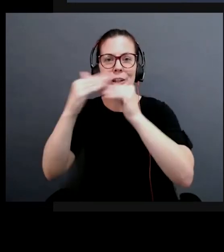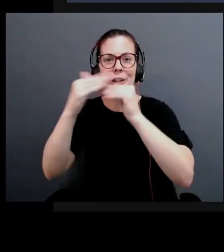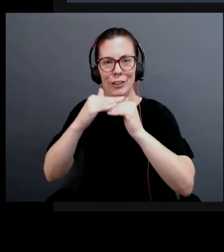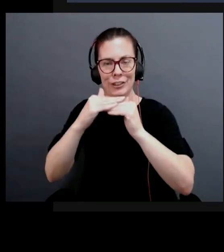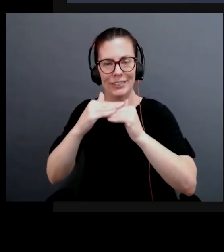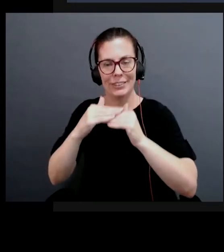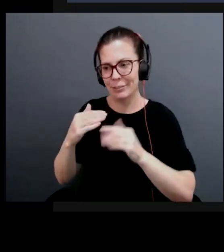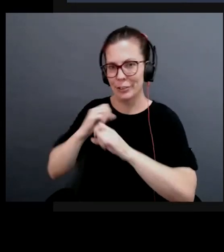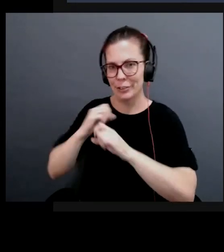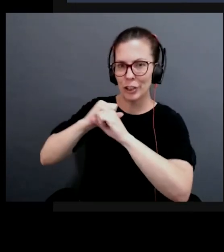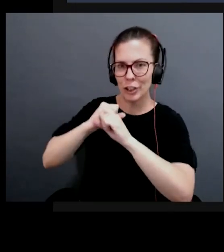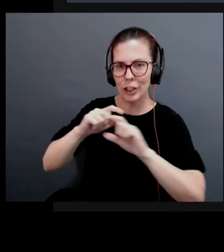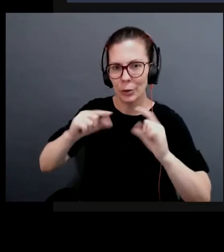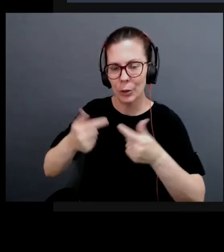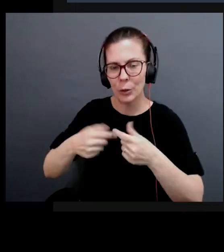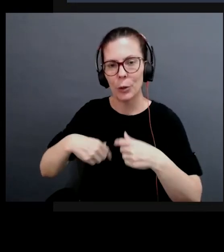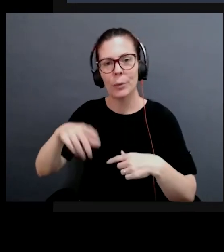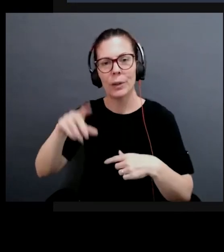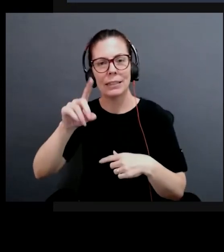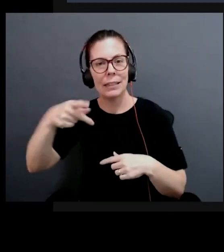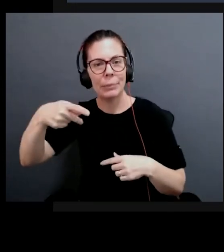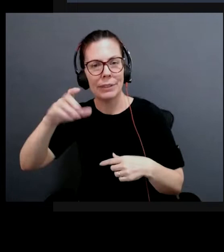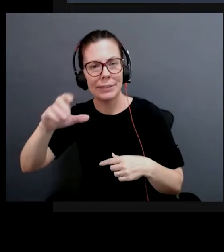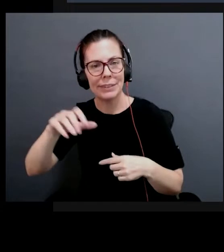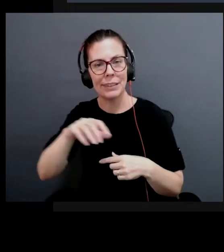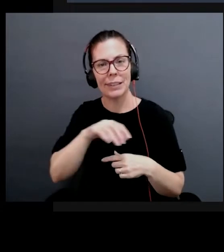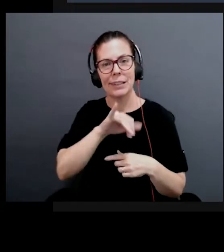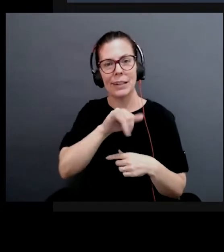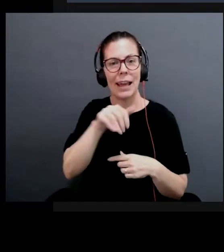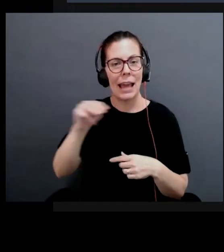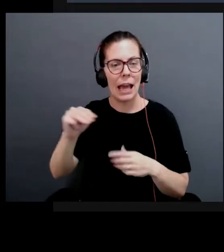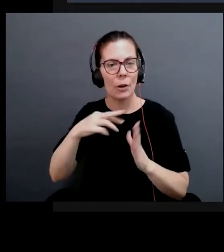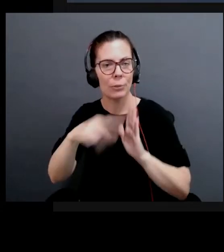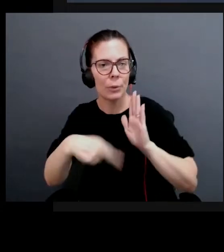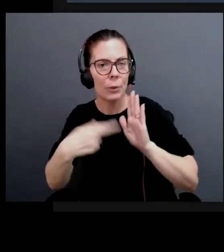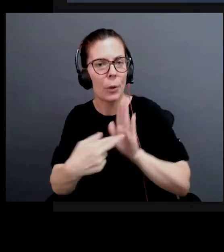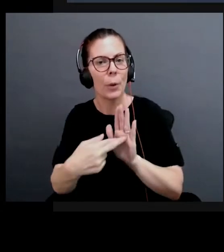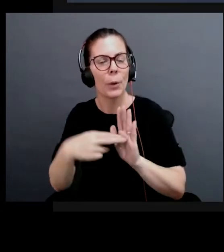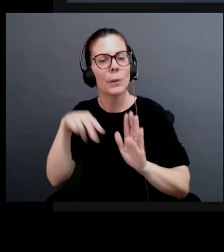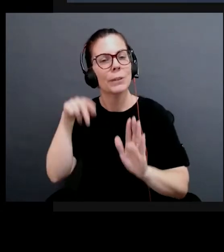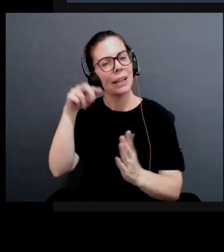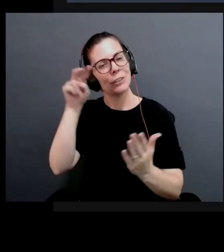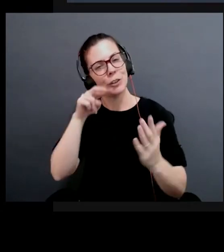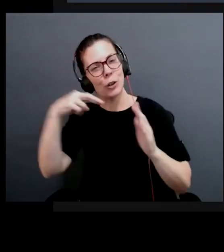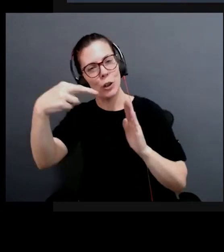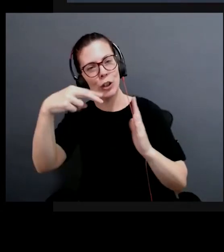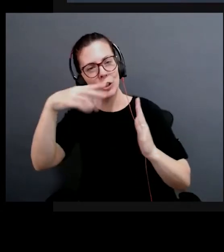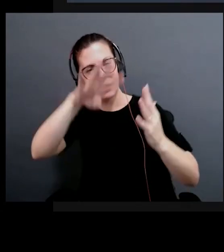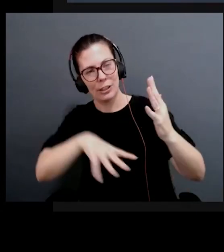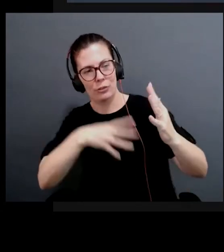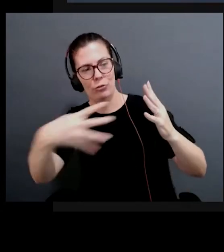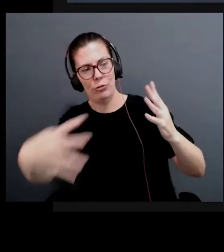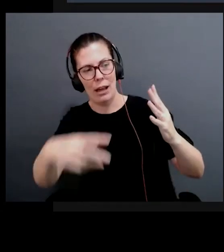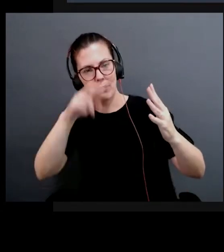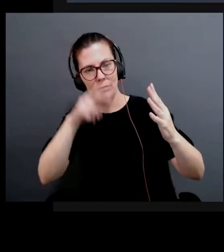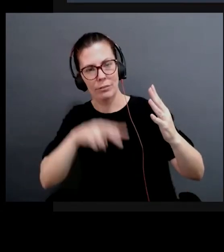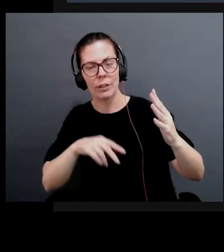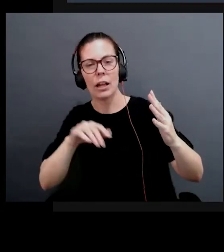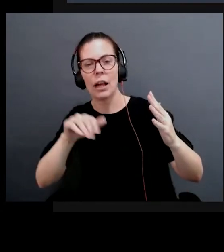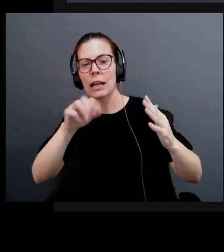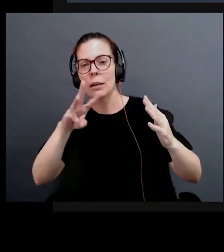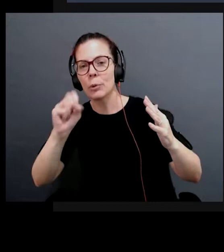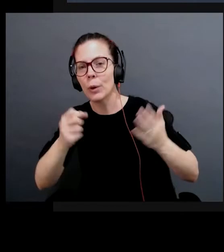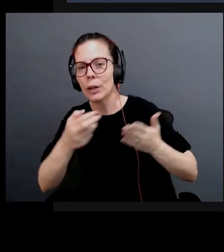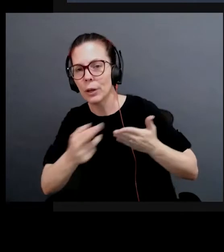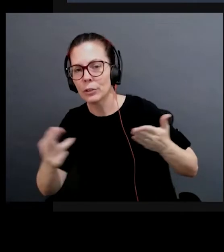security groups and VPCs and IAM roles and things like that, and being able to kind of look at that entire graph of your AWS resources and